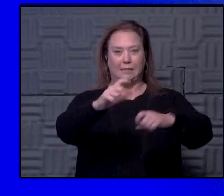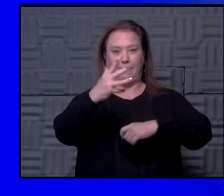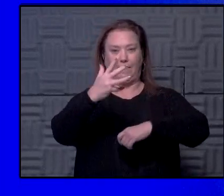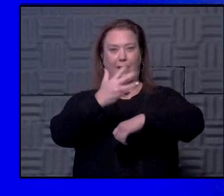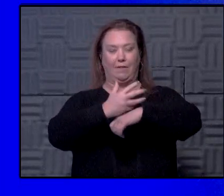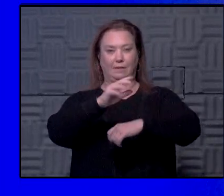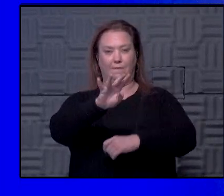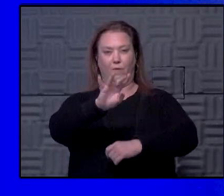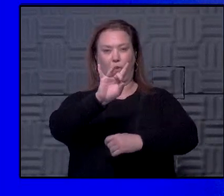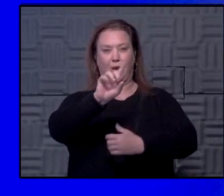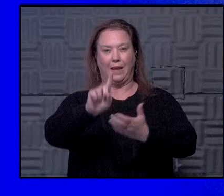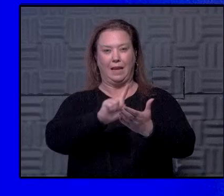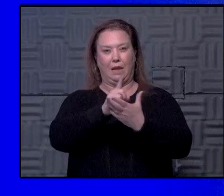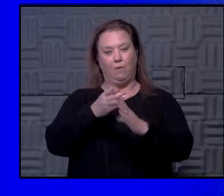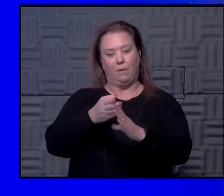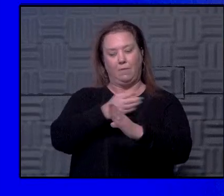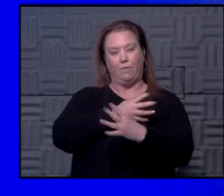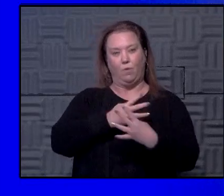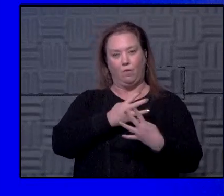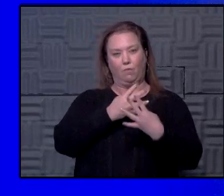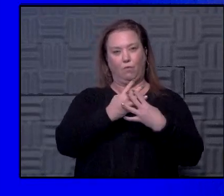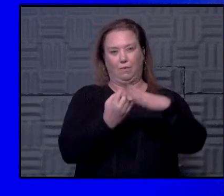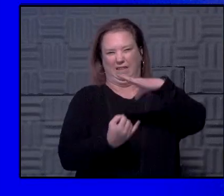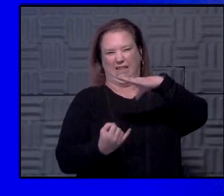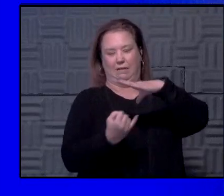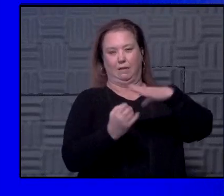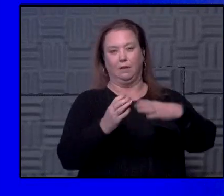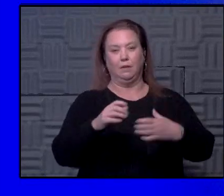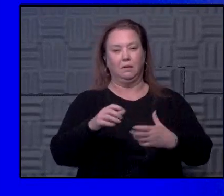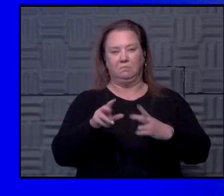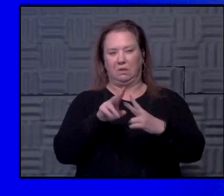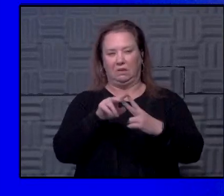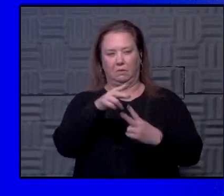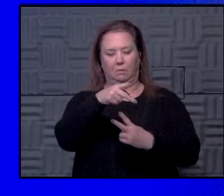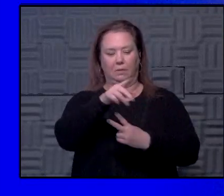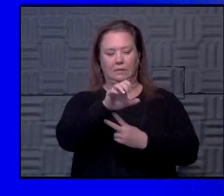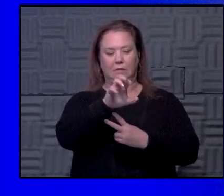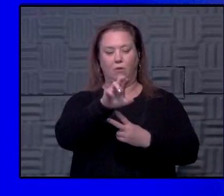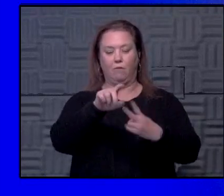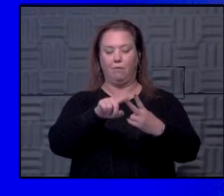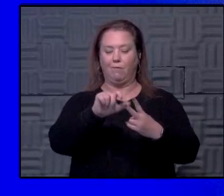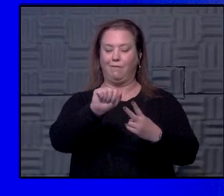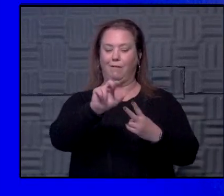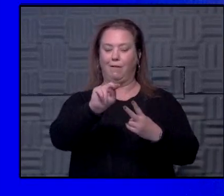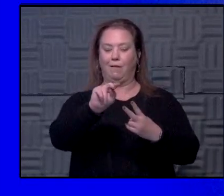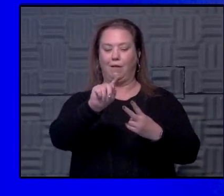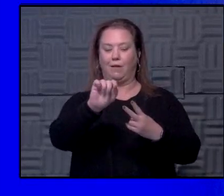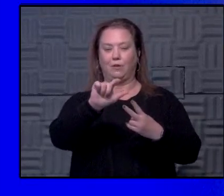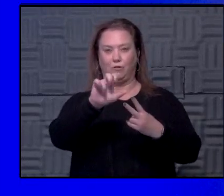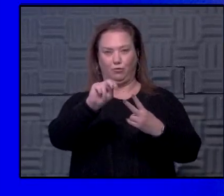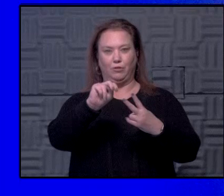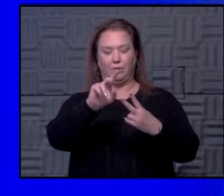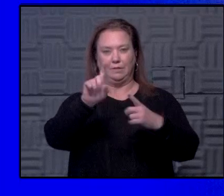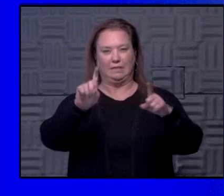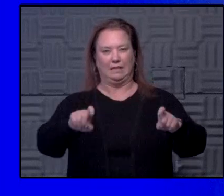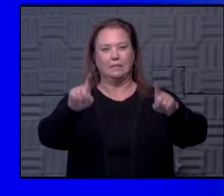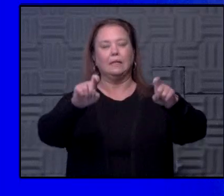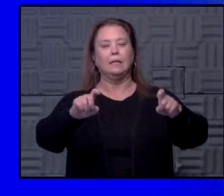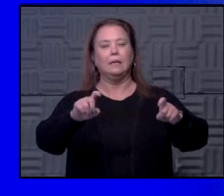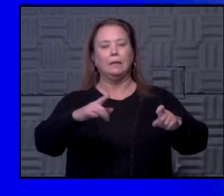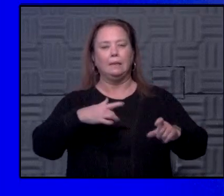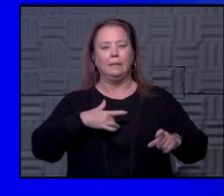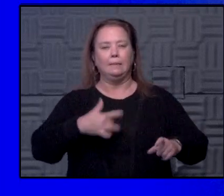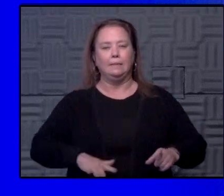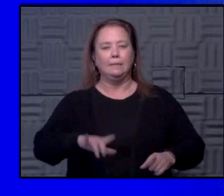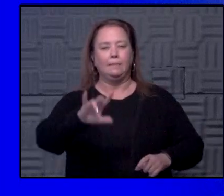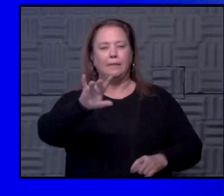days, 48 hours before the end of quarantine with either PCR or antigen testing, and this is assuming a 70% sensitivity on the